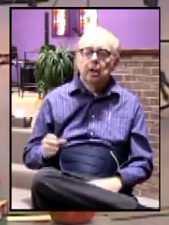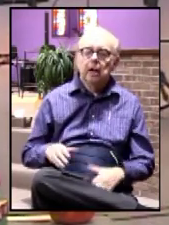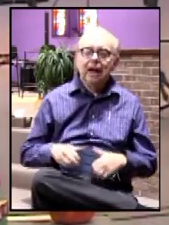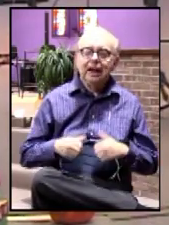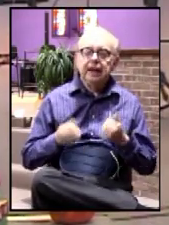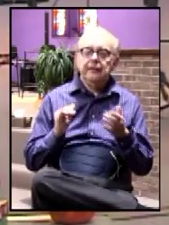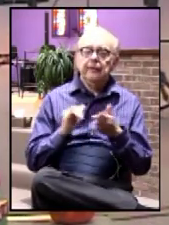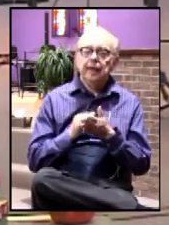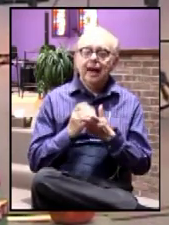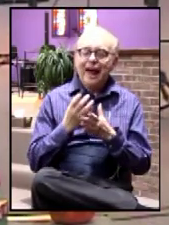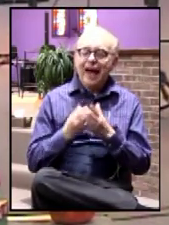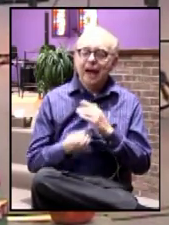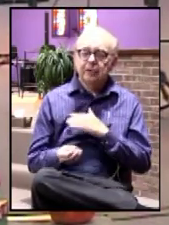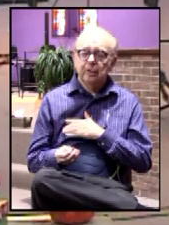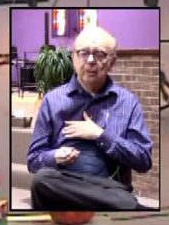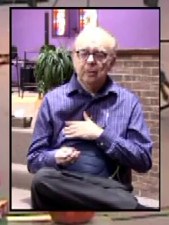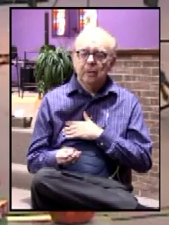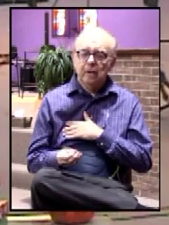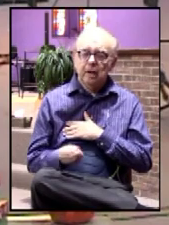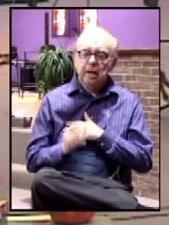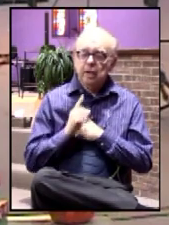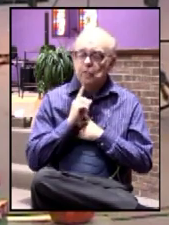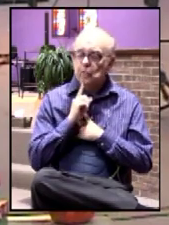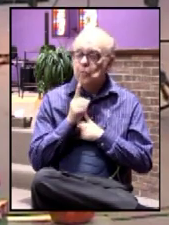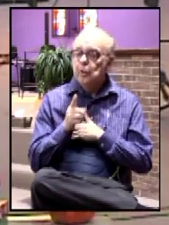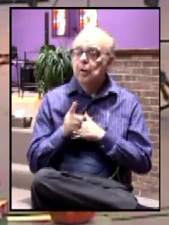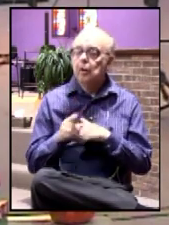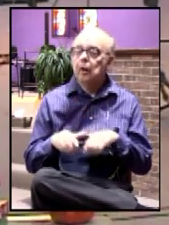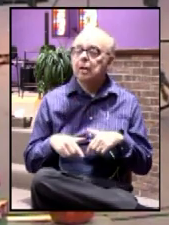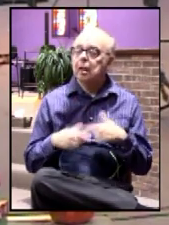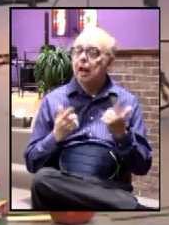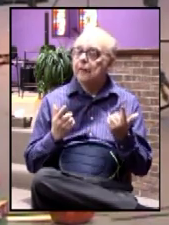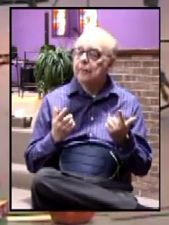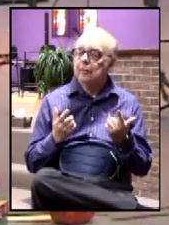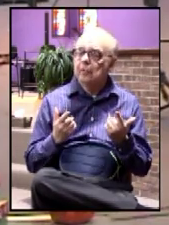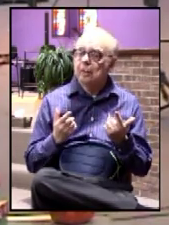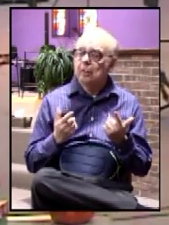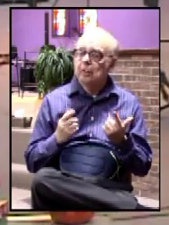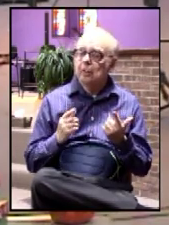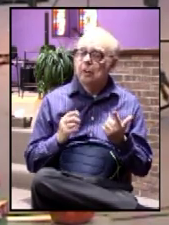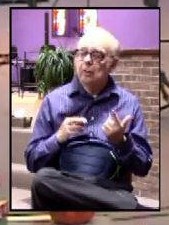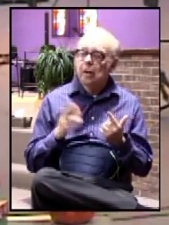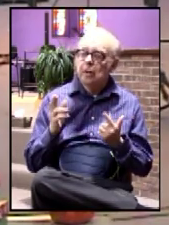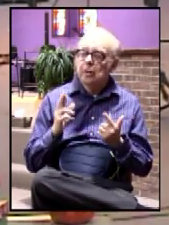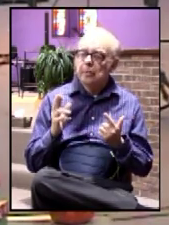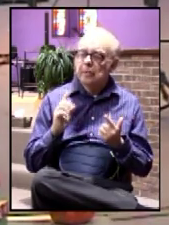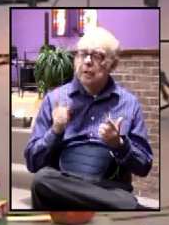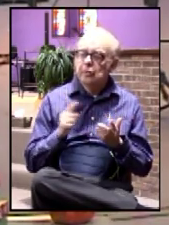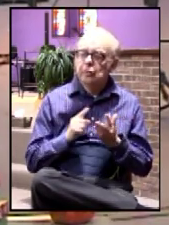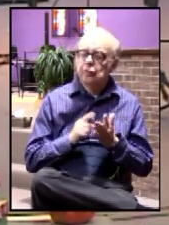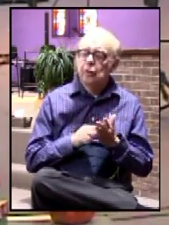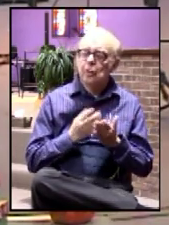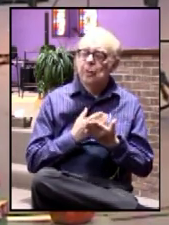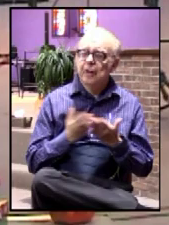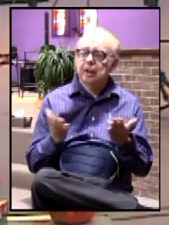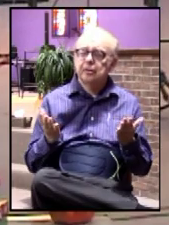he lived it out in real life. And he began to show